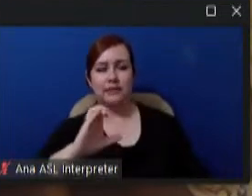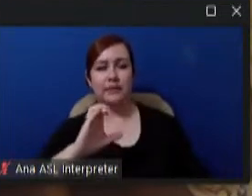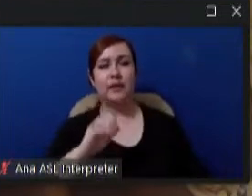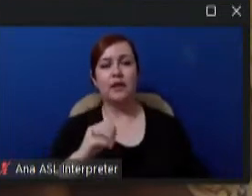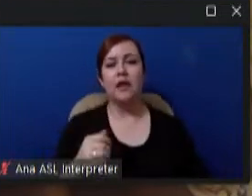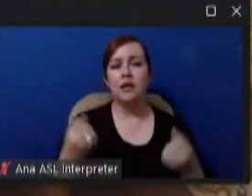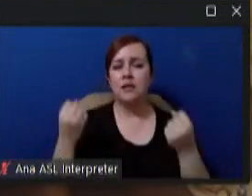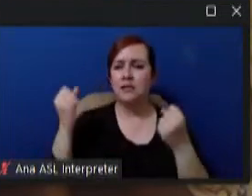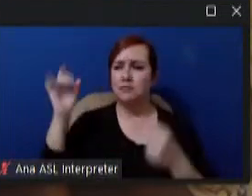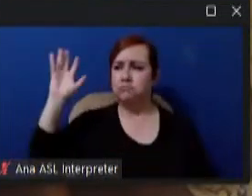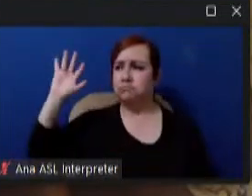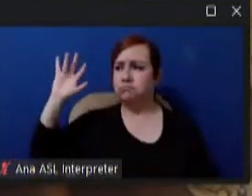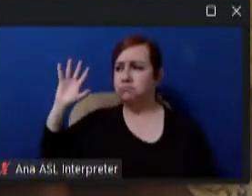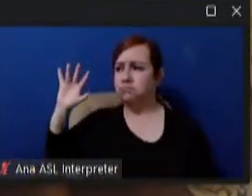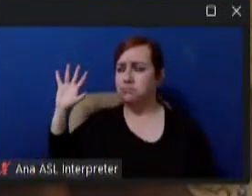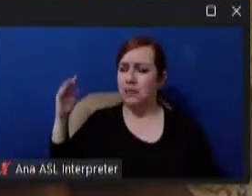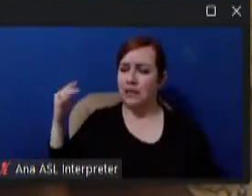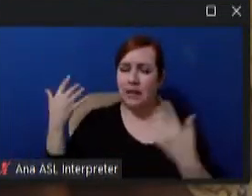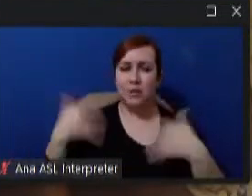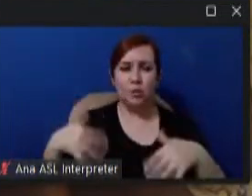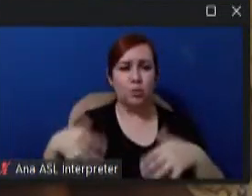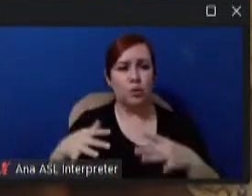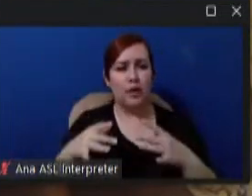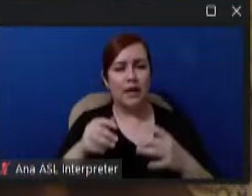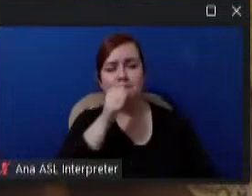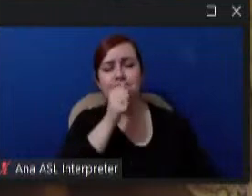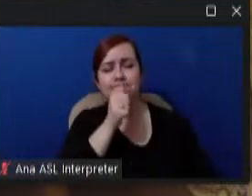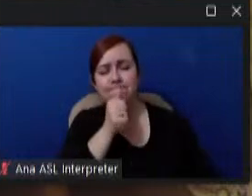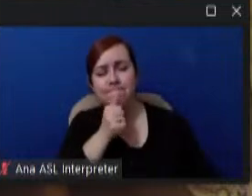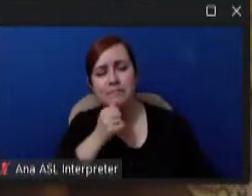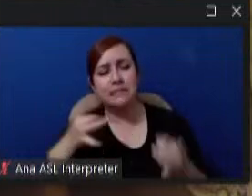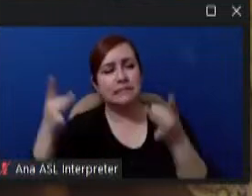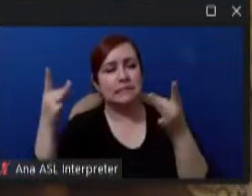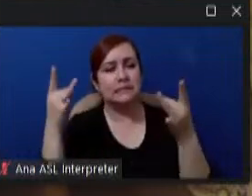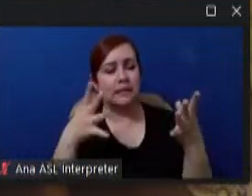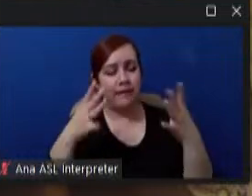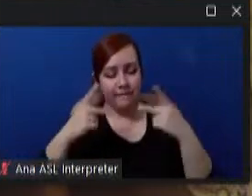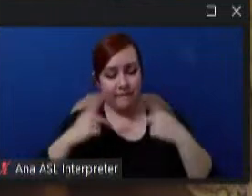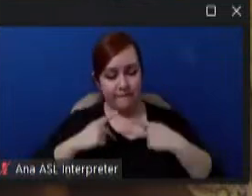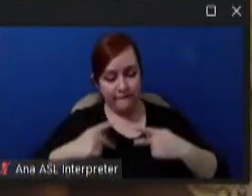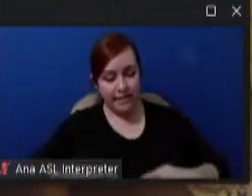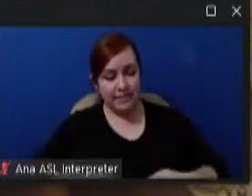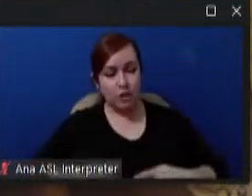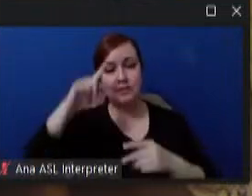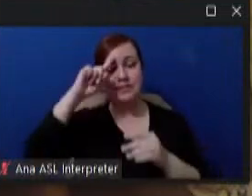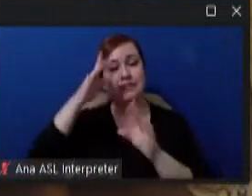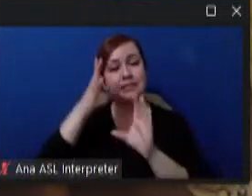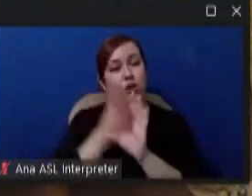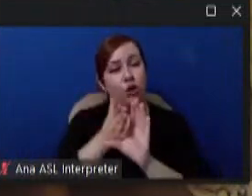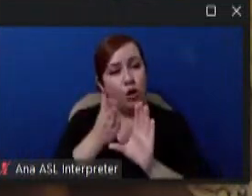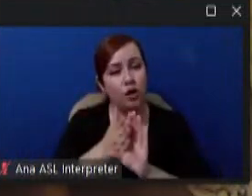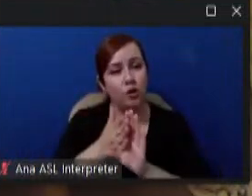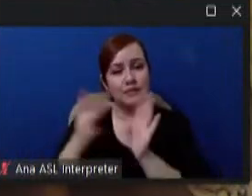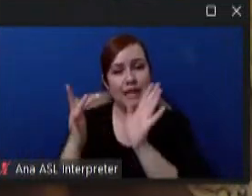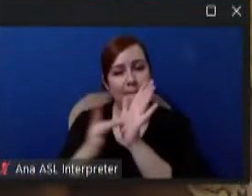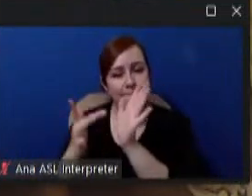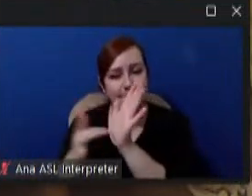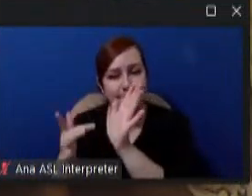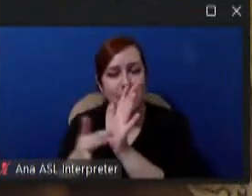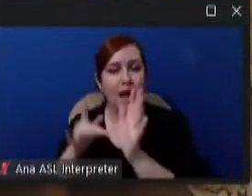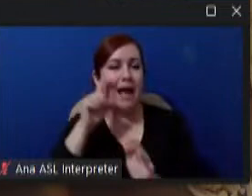Over history, women and girls with disabilities have been subject to psychological and physical